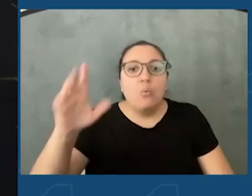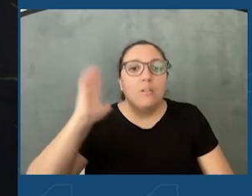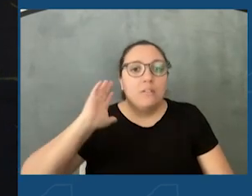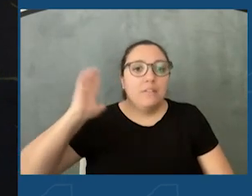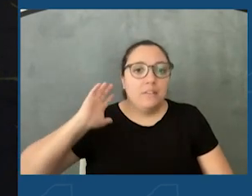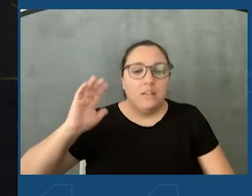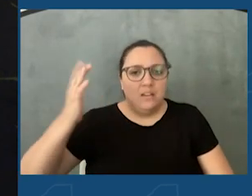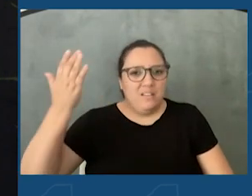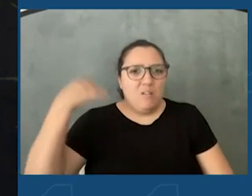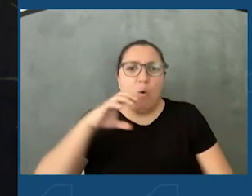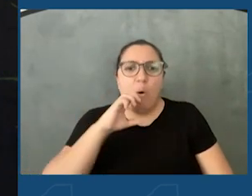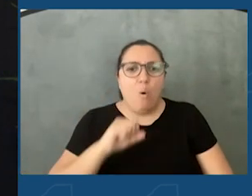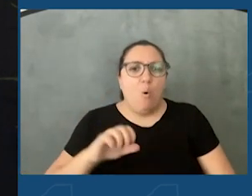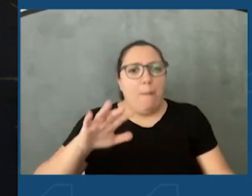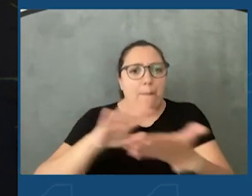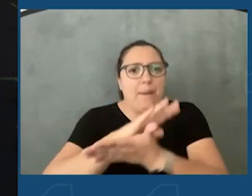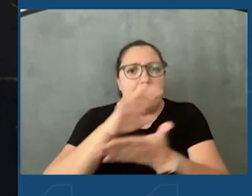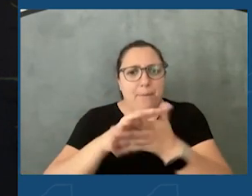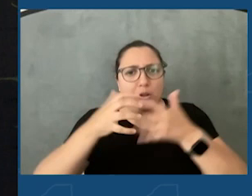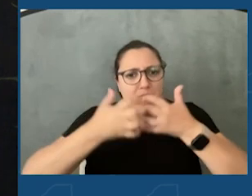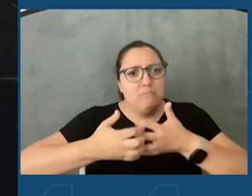mean, again, another